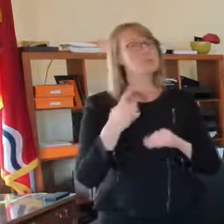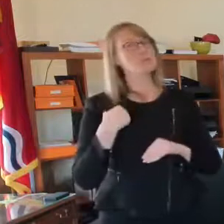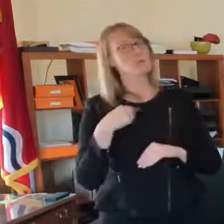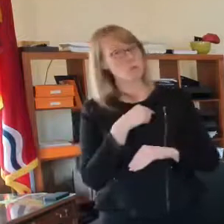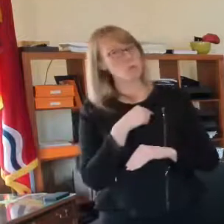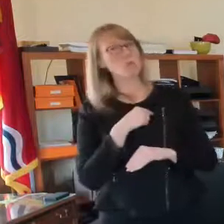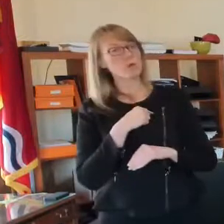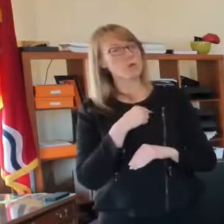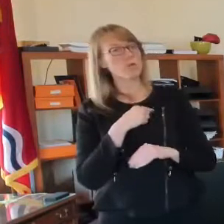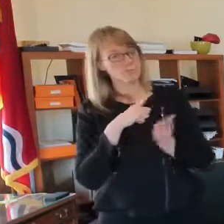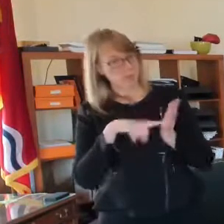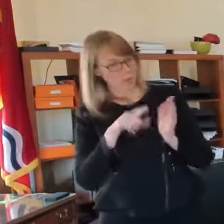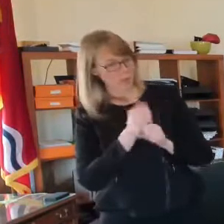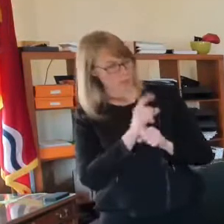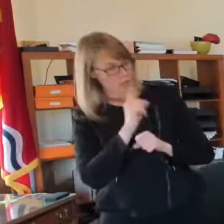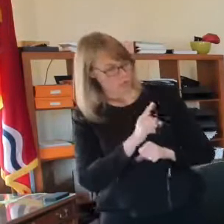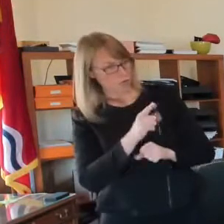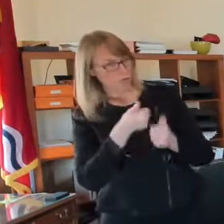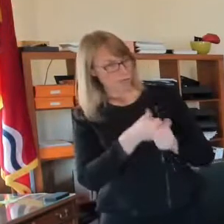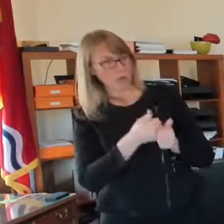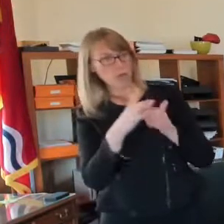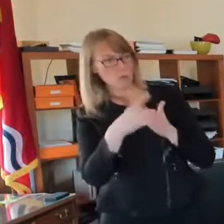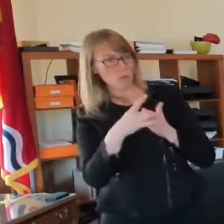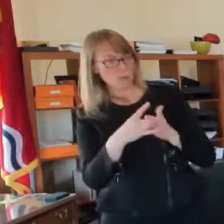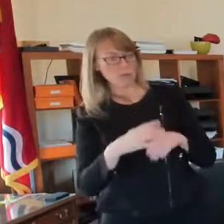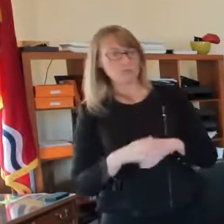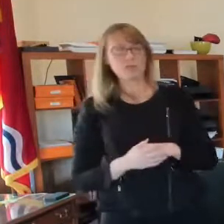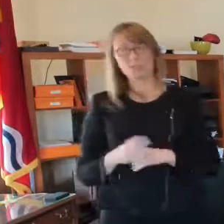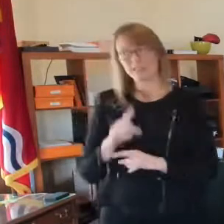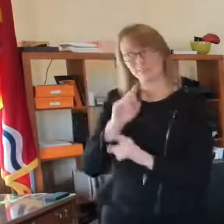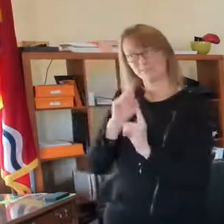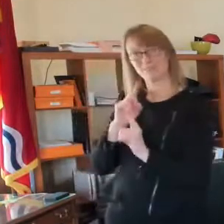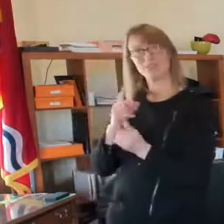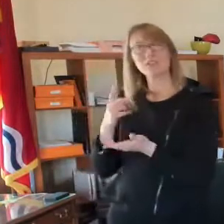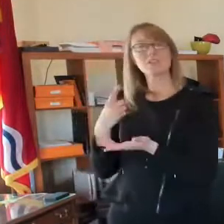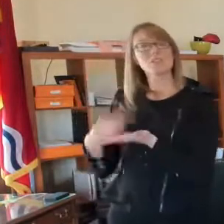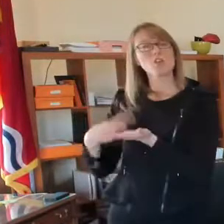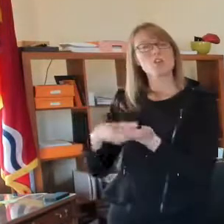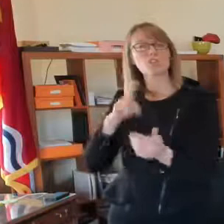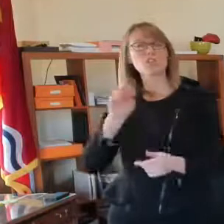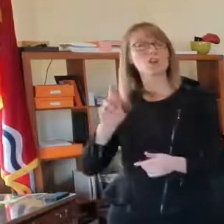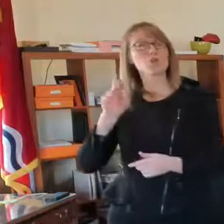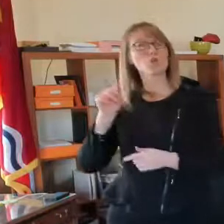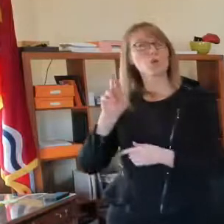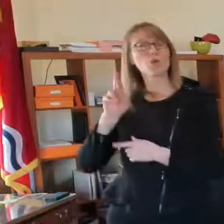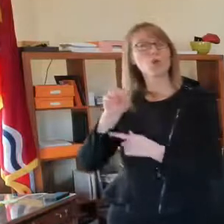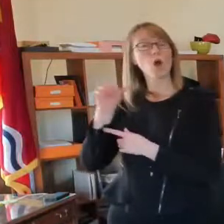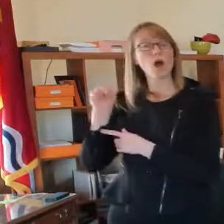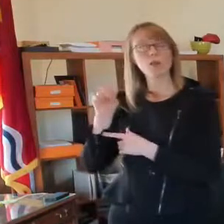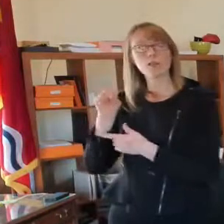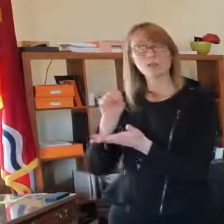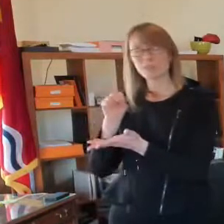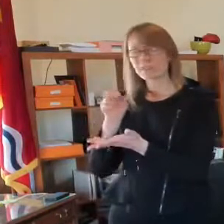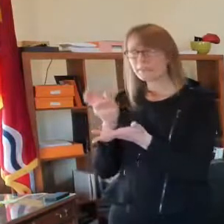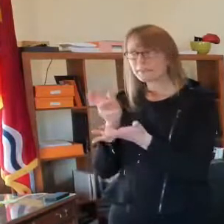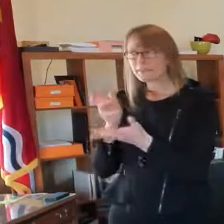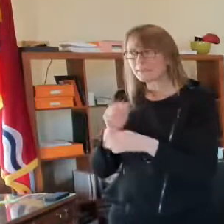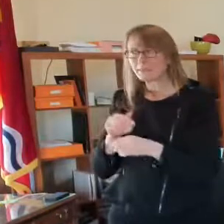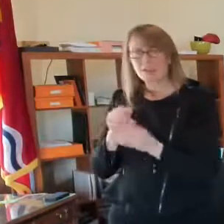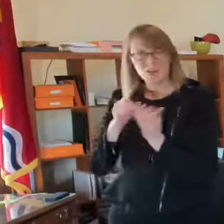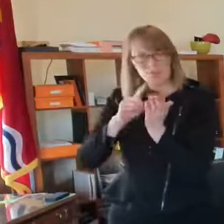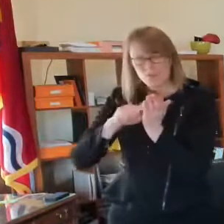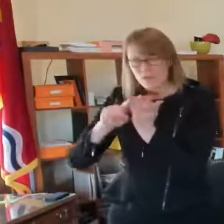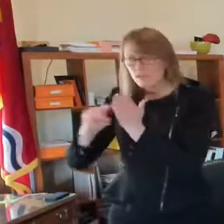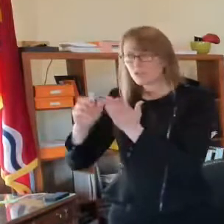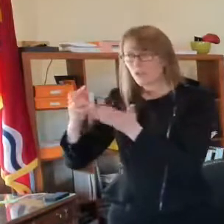yesterday, there isn't data that supports further closing bars and